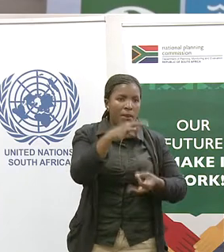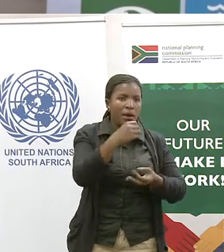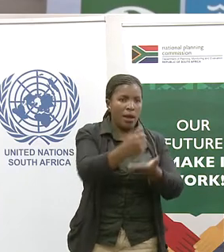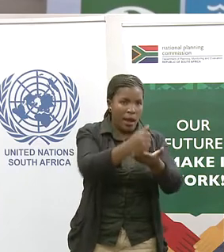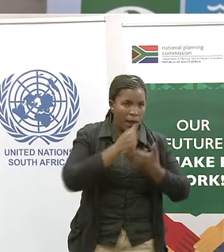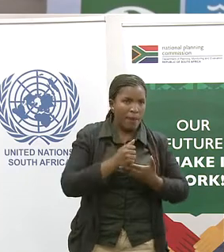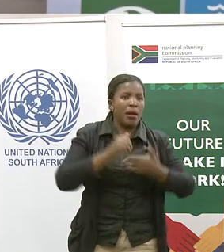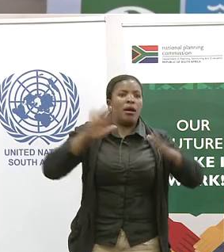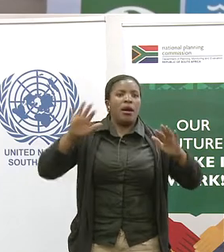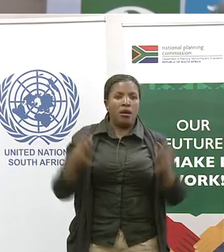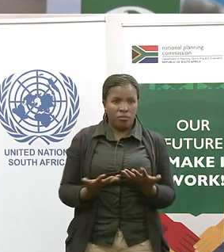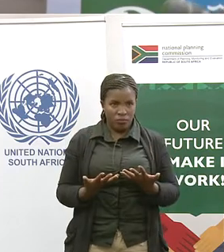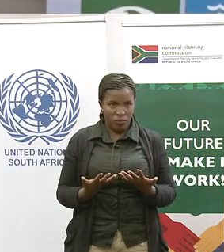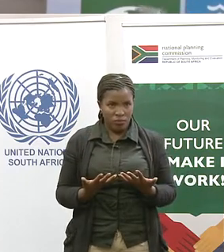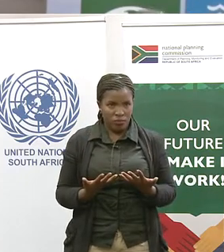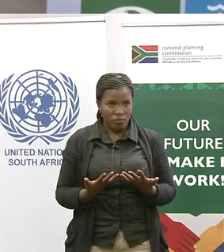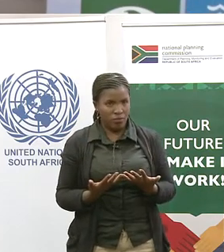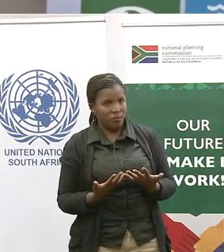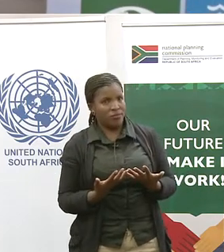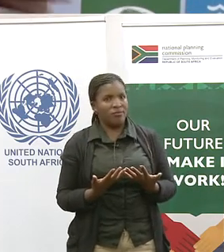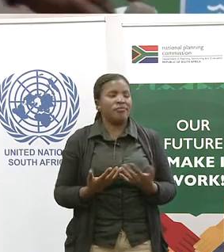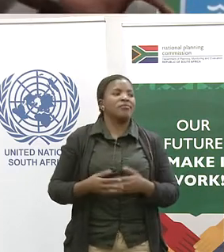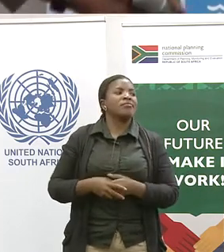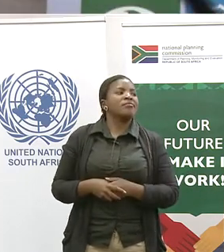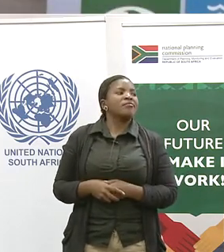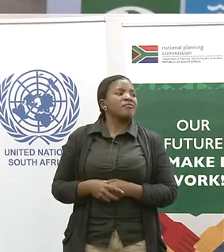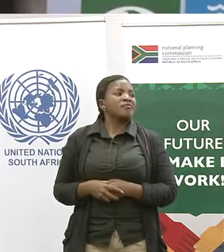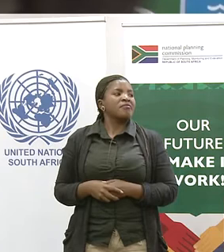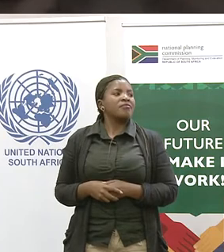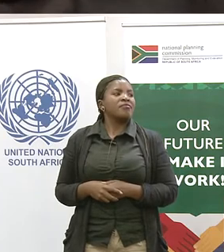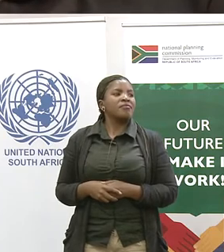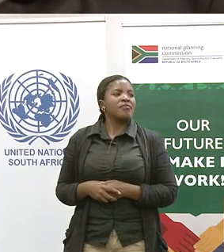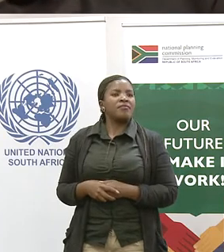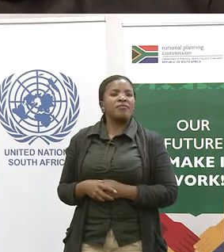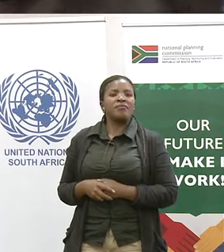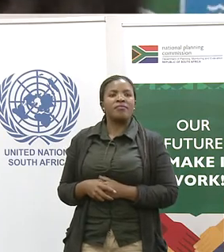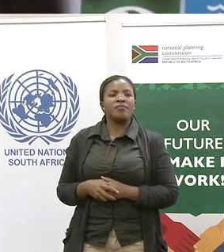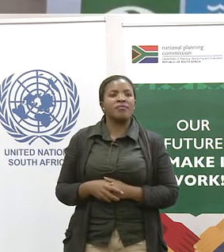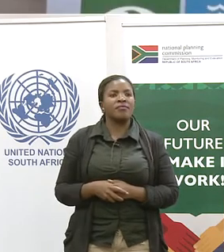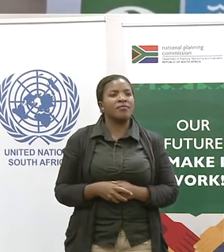Thank you.